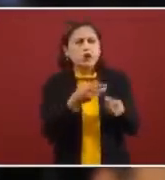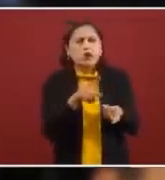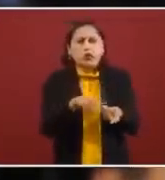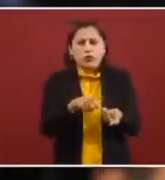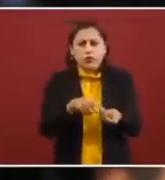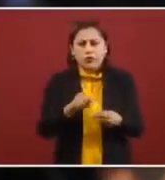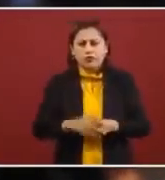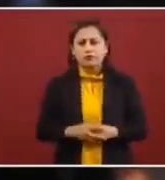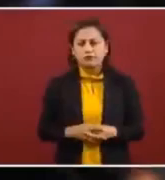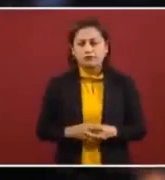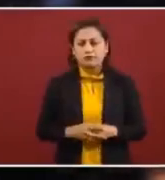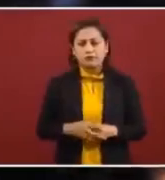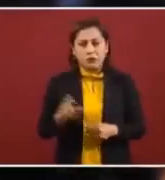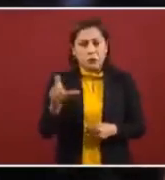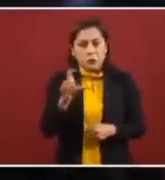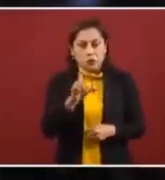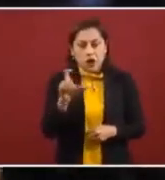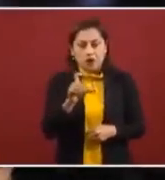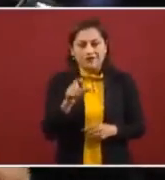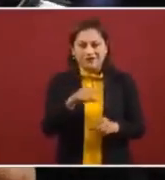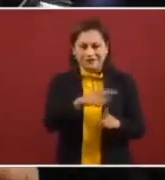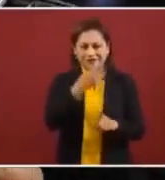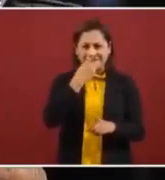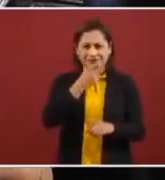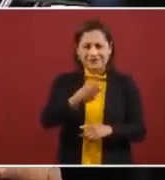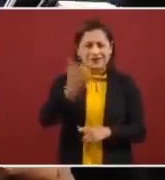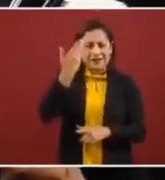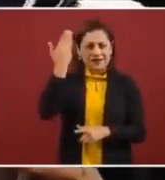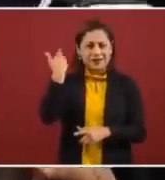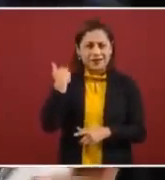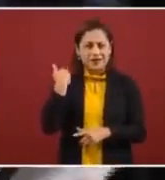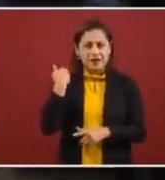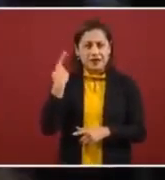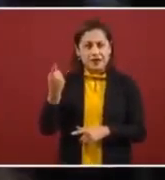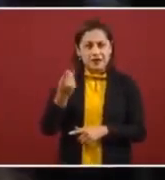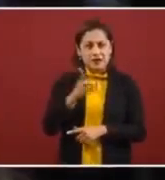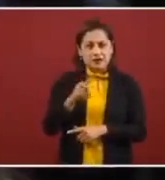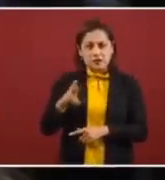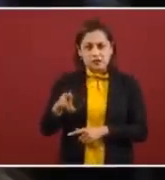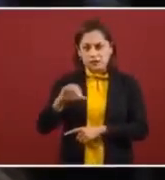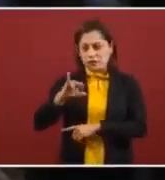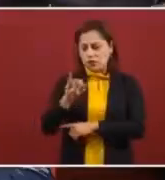start being their applications for the doctors?